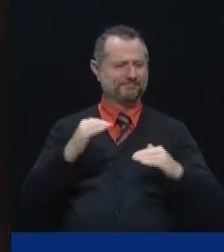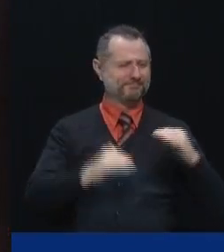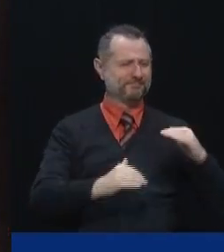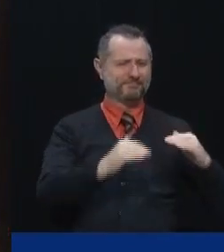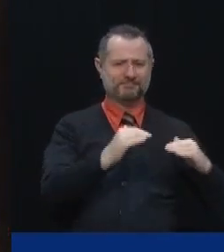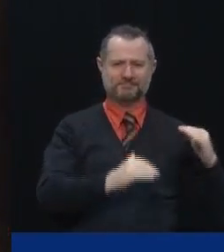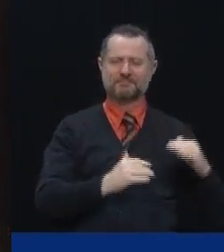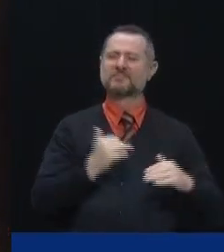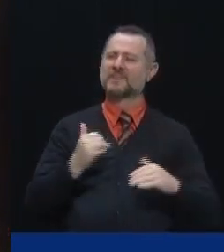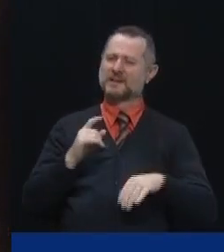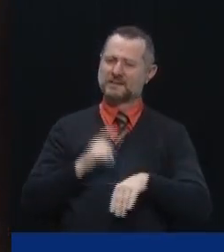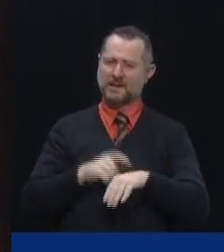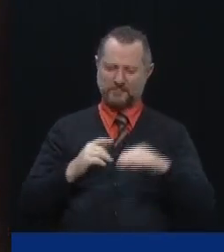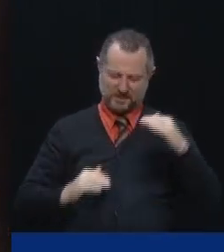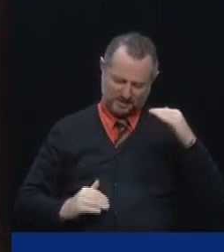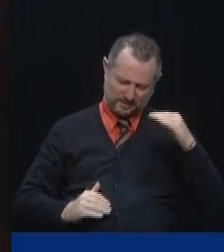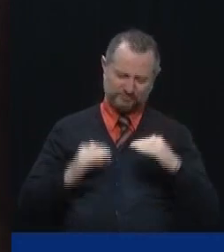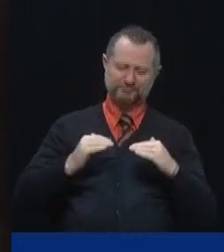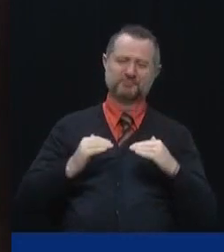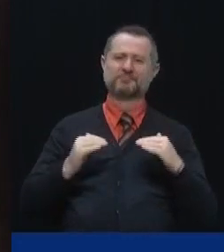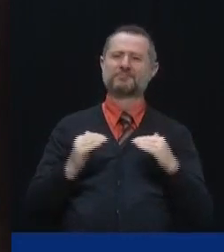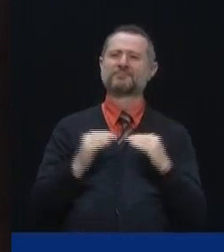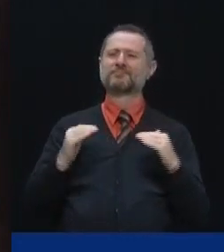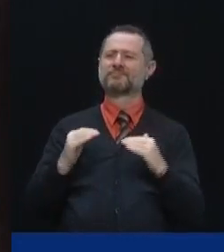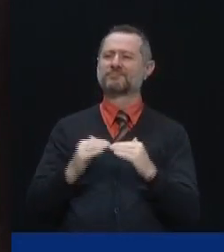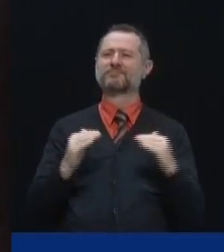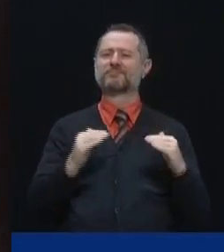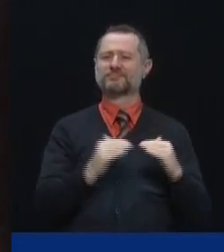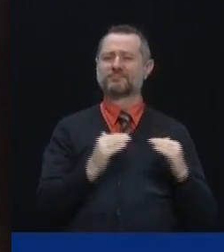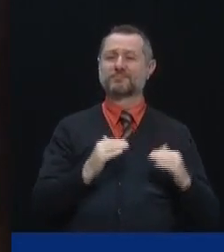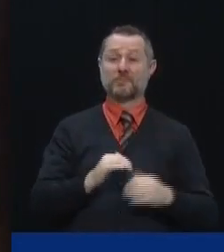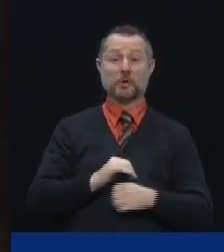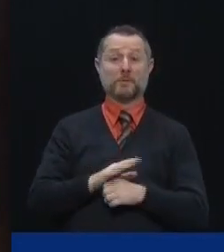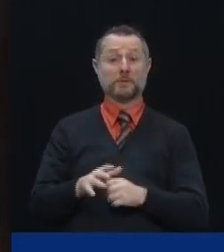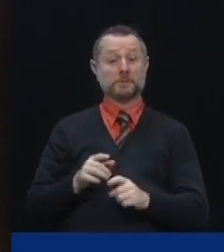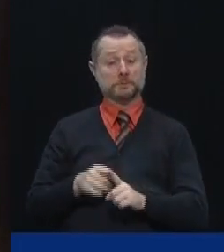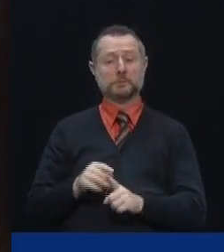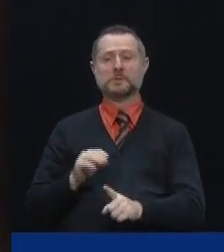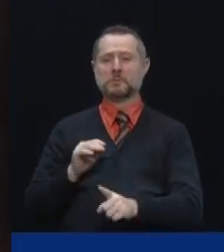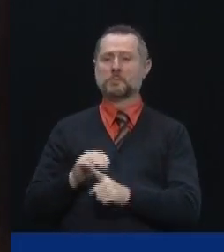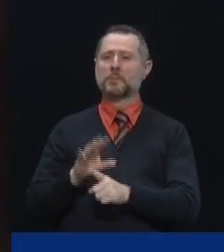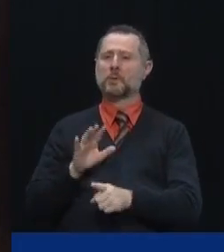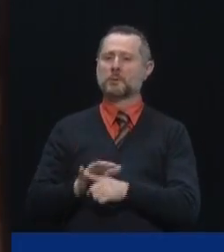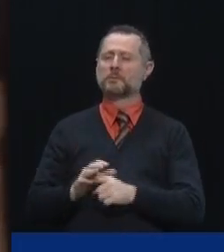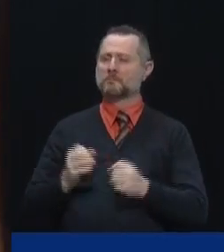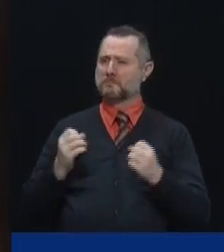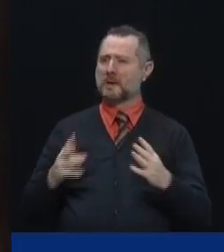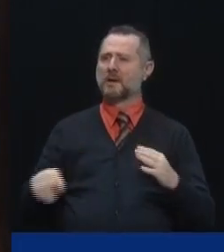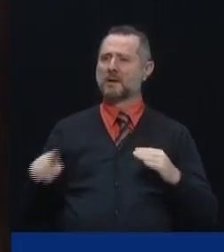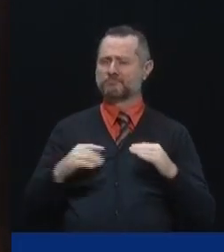them. And COVID showed us a lot of these injustices right up close and